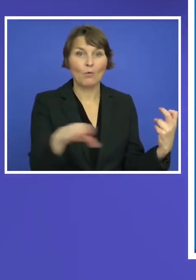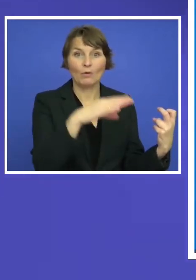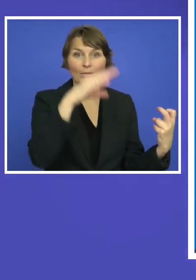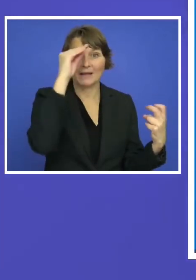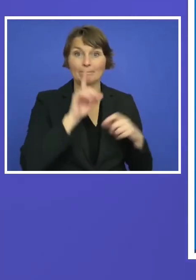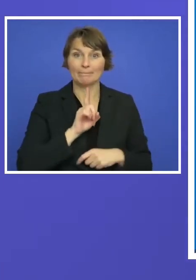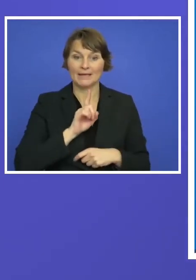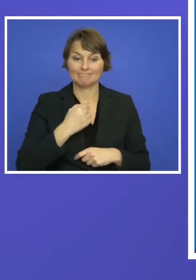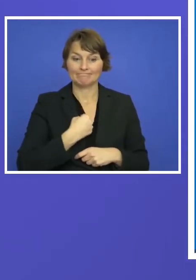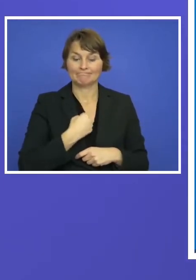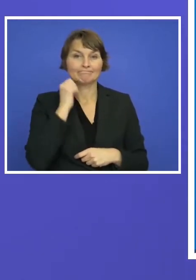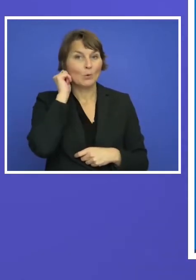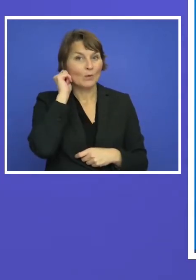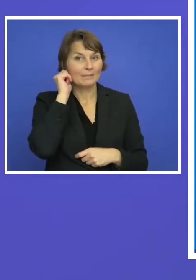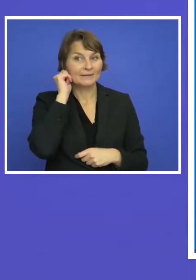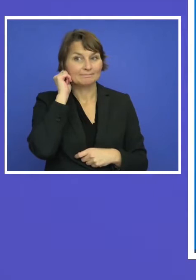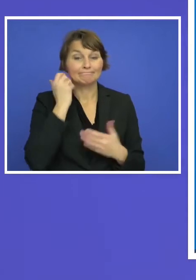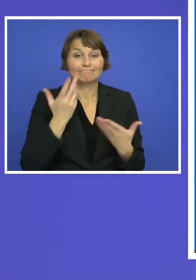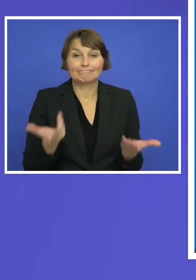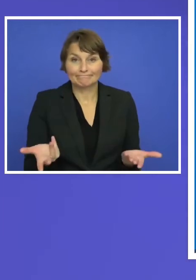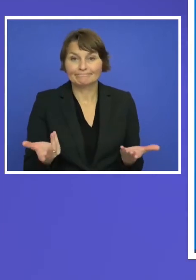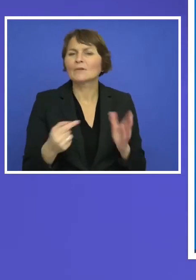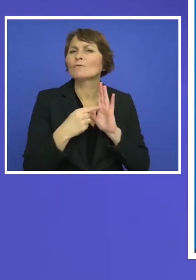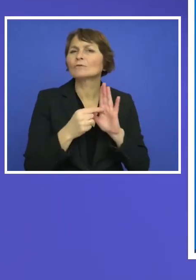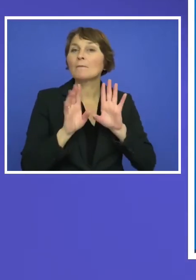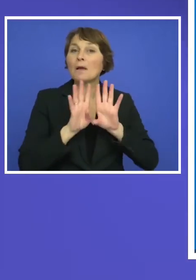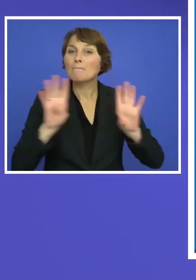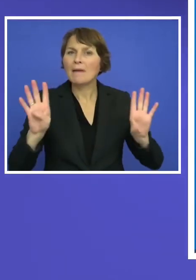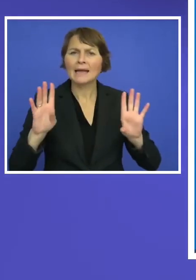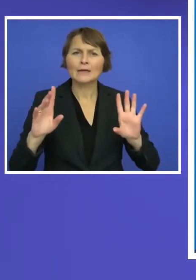a panel discussion or in an official